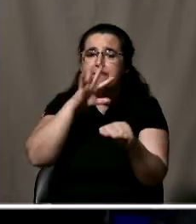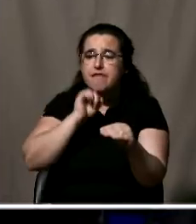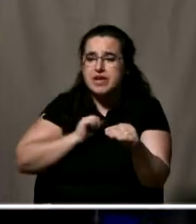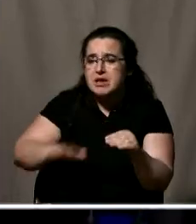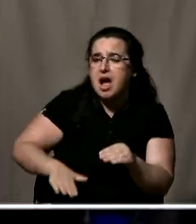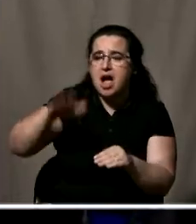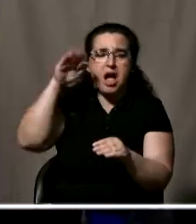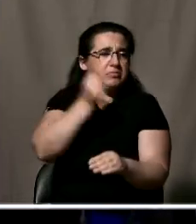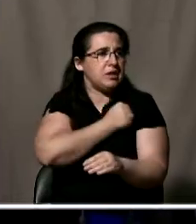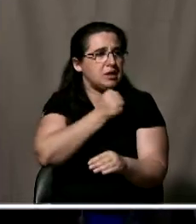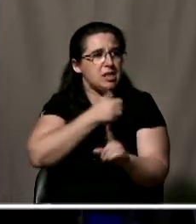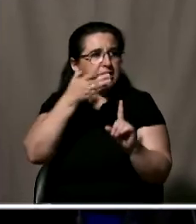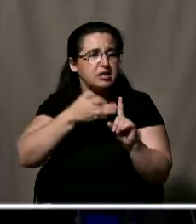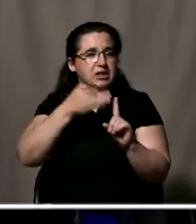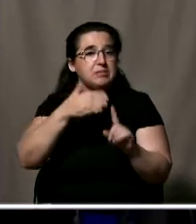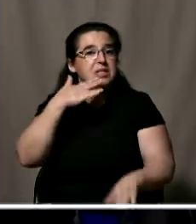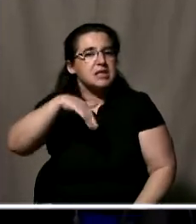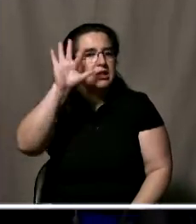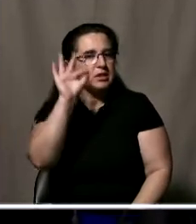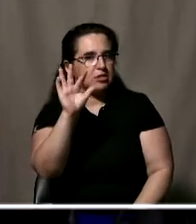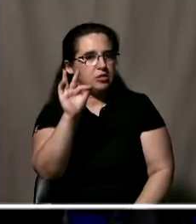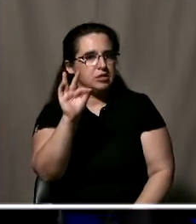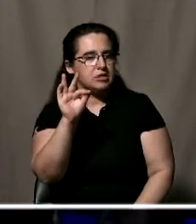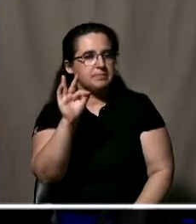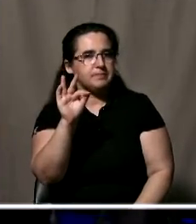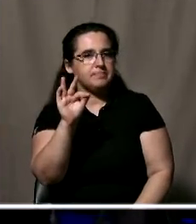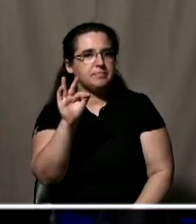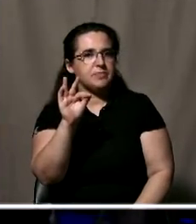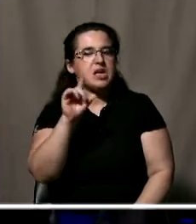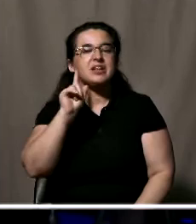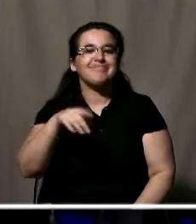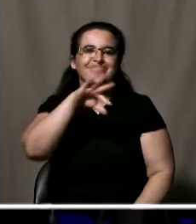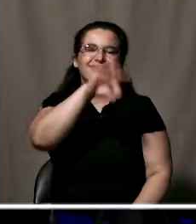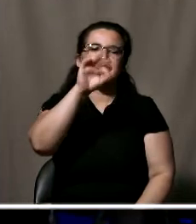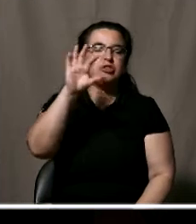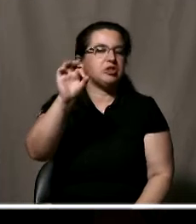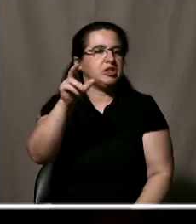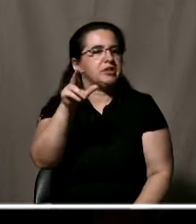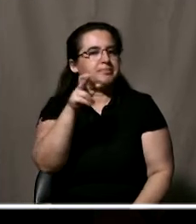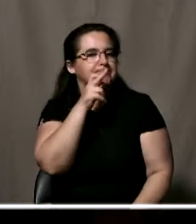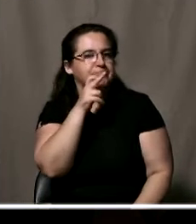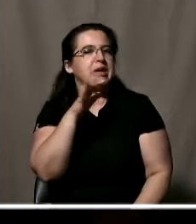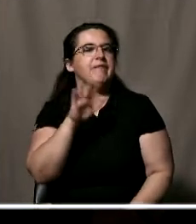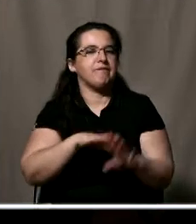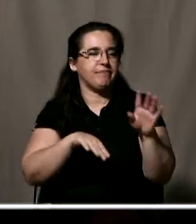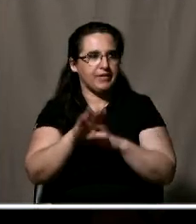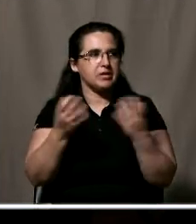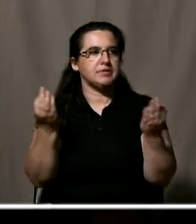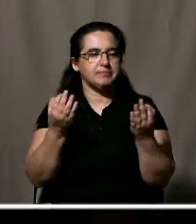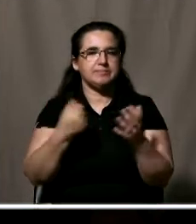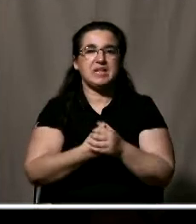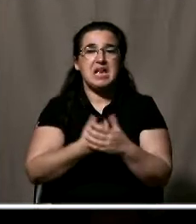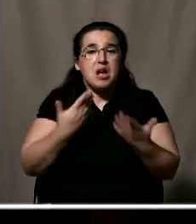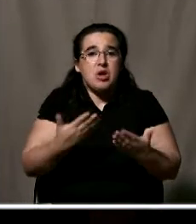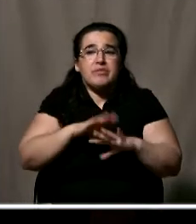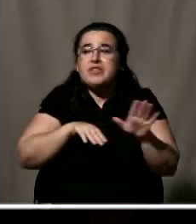old. Mas quando ele tinha cerca de 14 anos de idade. He began to make some wrong choices. Ele começou a fazer escolhas muito más. And pastor, we don't know what to do. E não sabemos o que fazer,